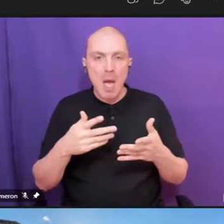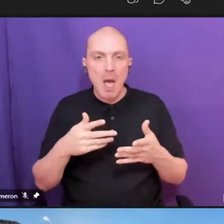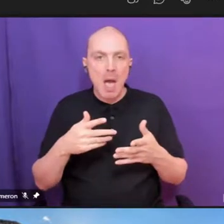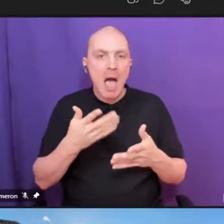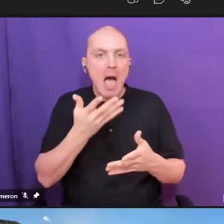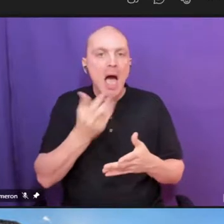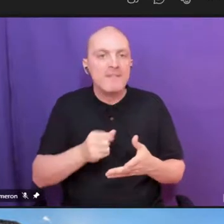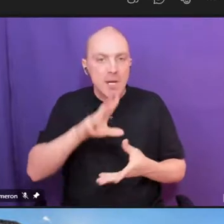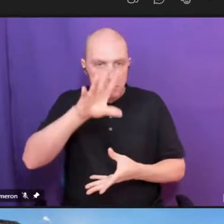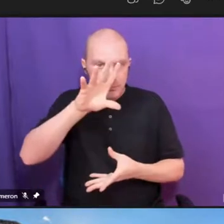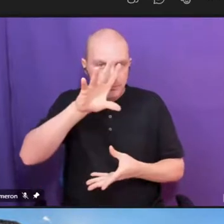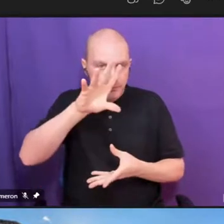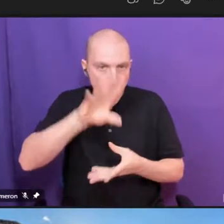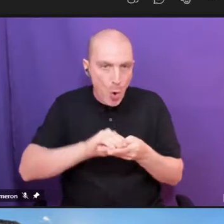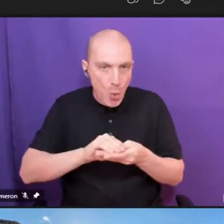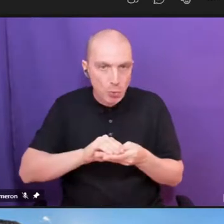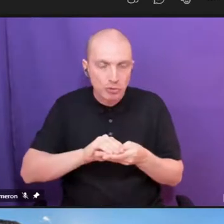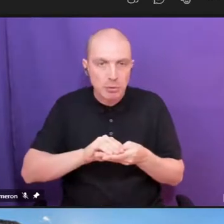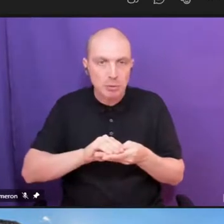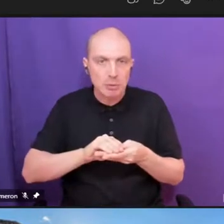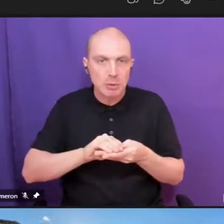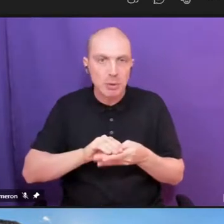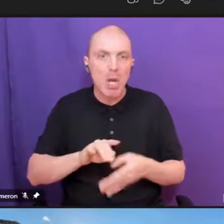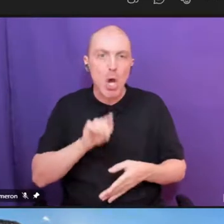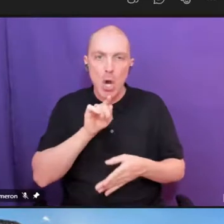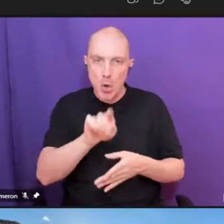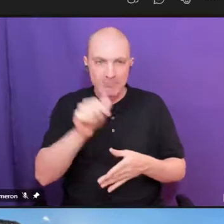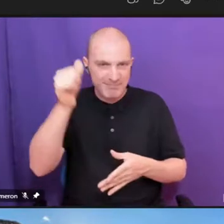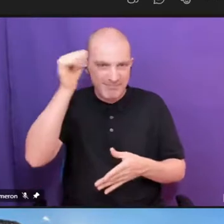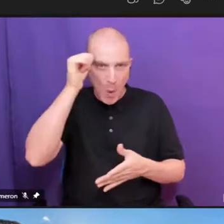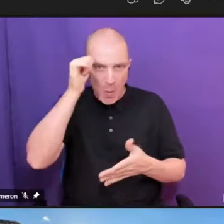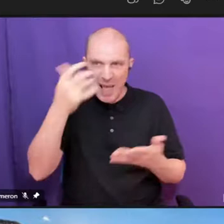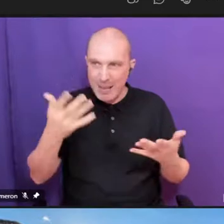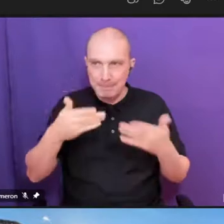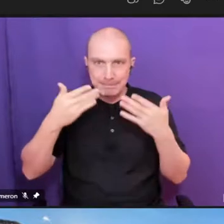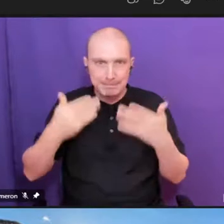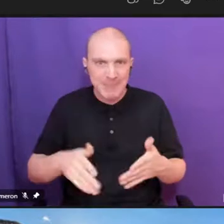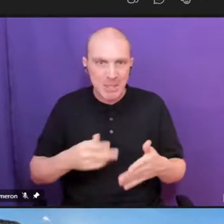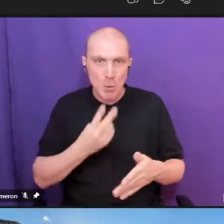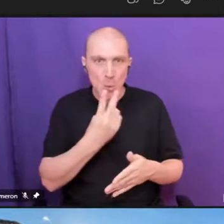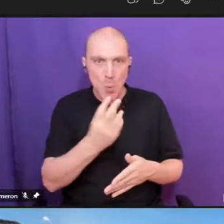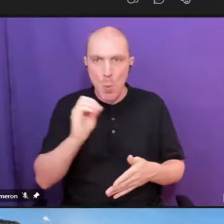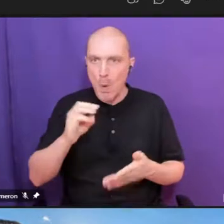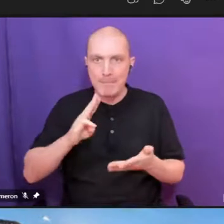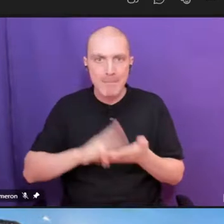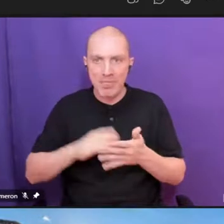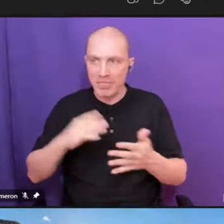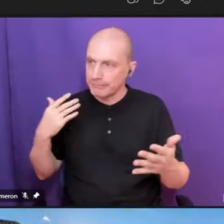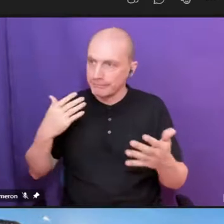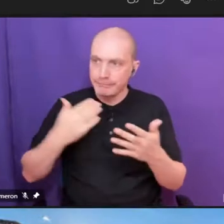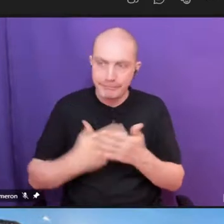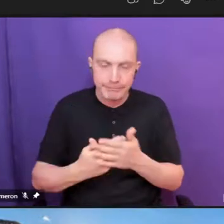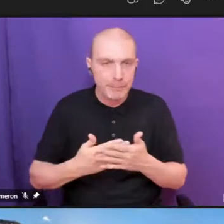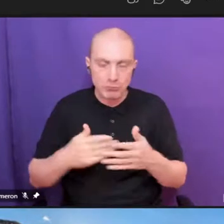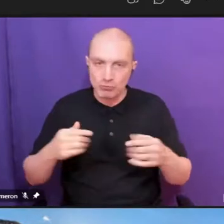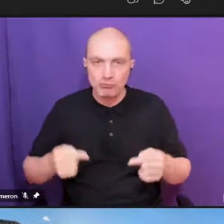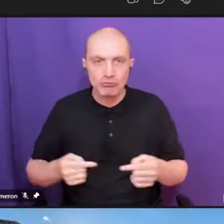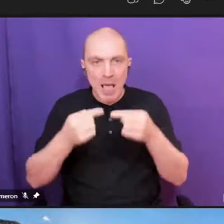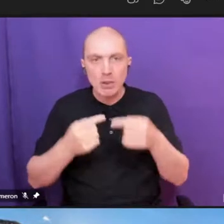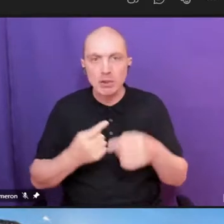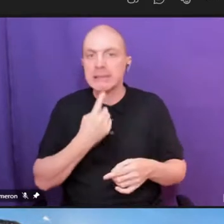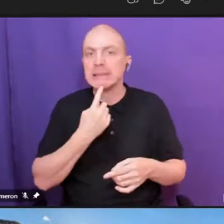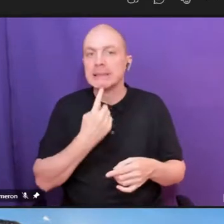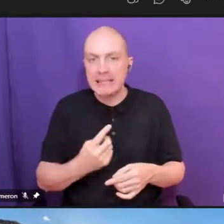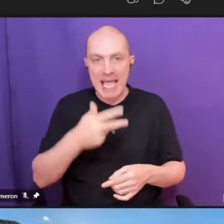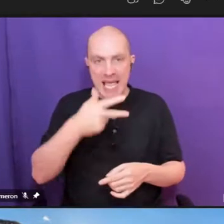none of these will take you very much by surprise, given what we've all been through in the last 20 months or so. But there's a recognition in there, you'll see 8.1, that